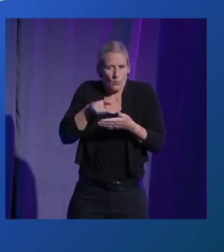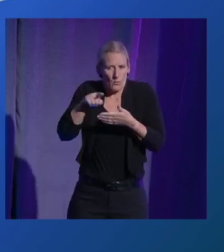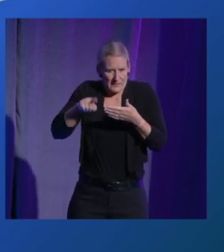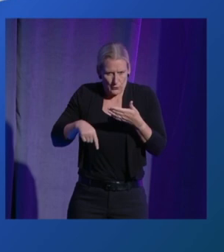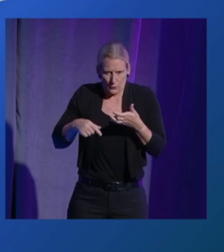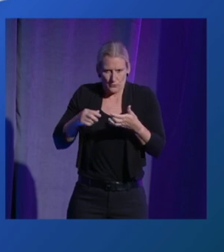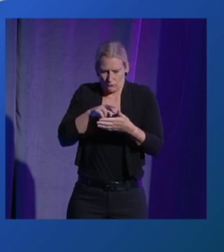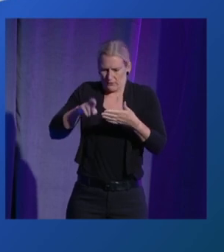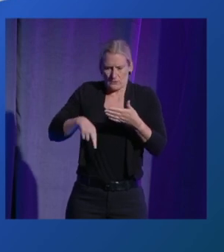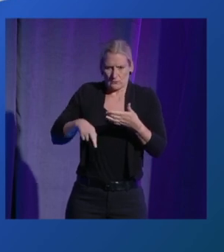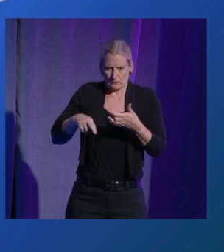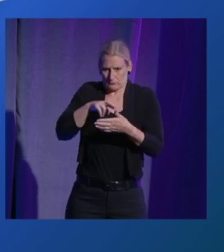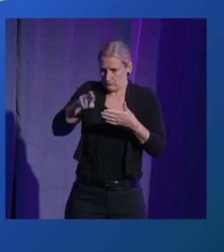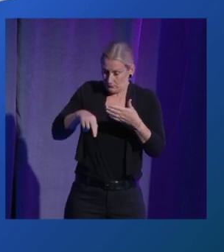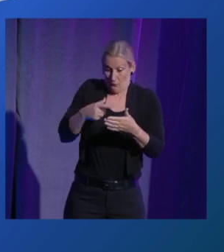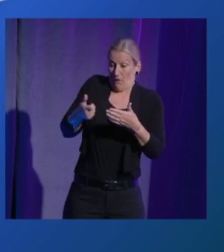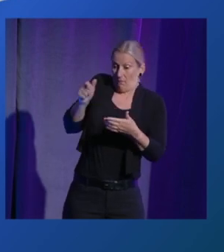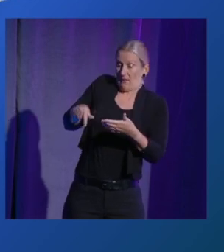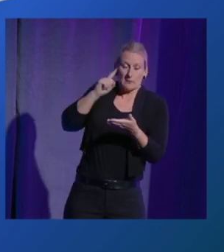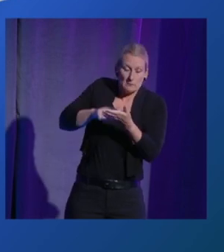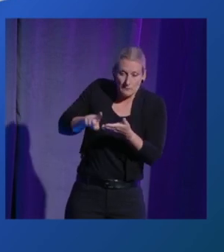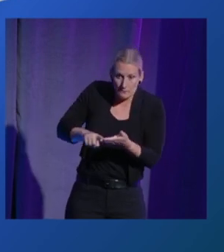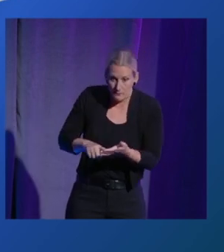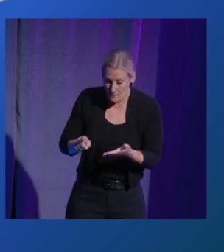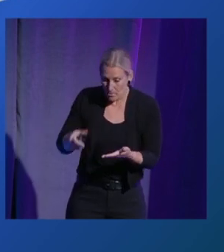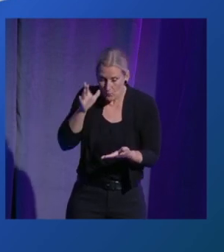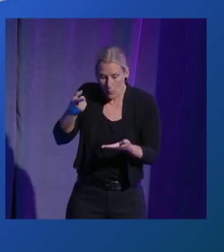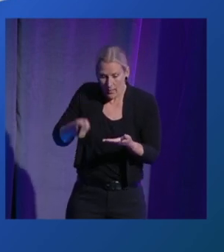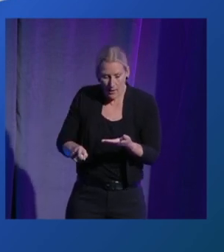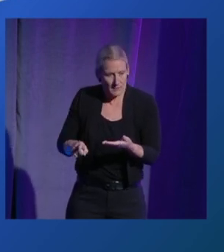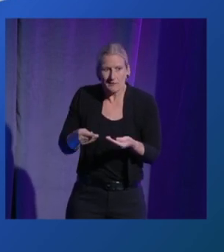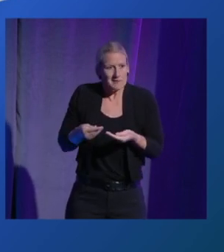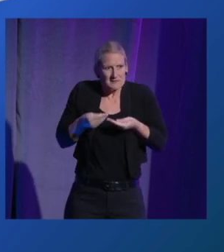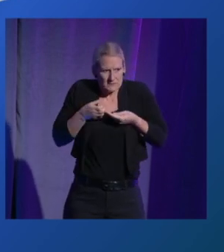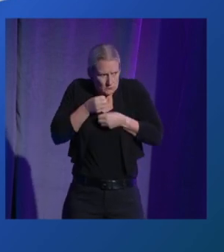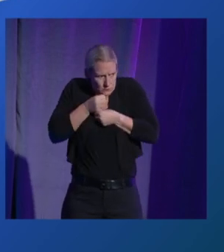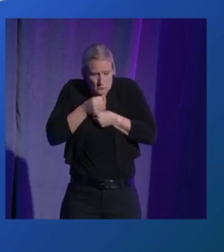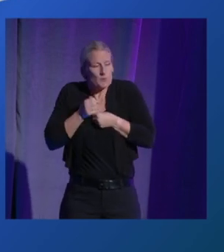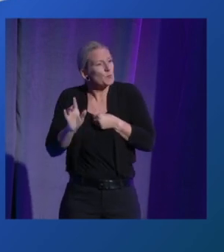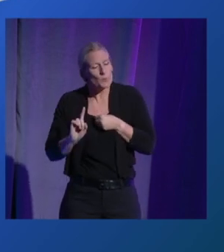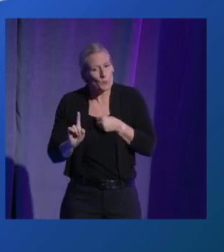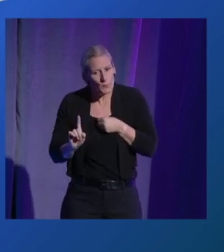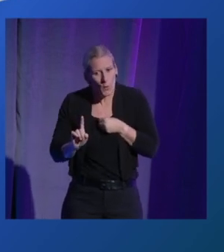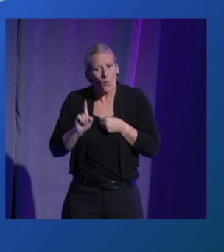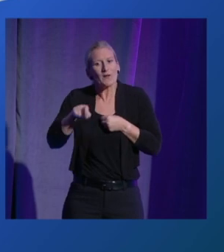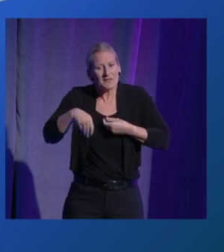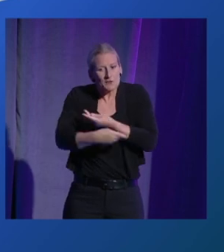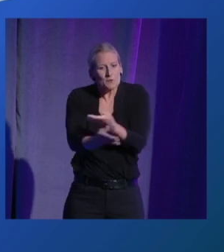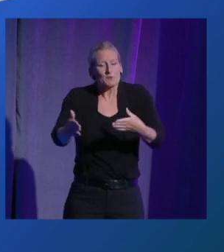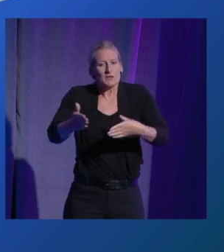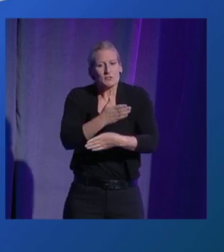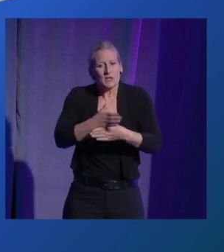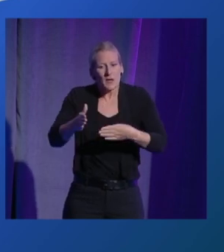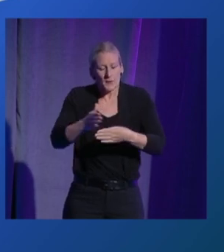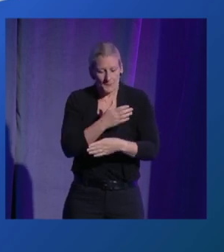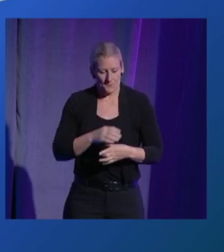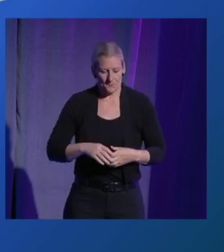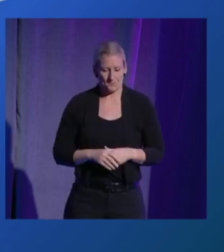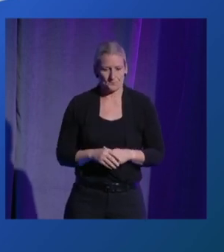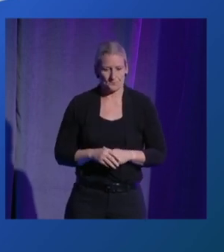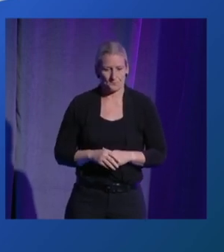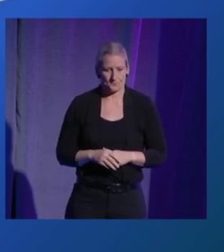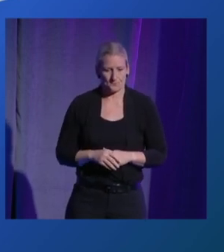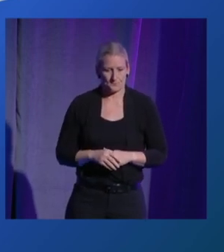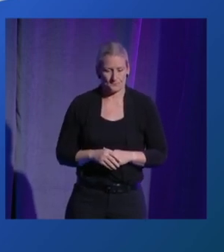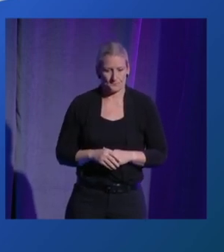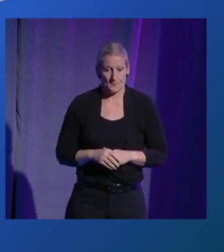great product that creates a trillions of dollars of Revenue and fear of losing that Revenue we may see or we